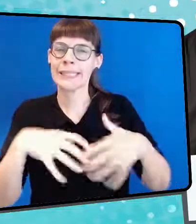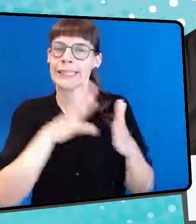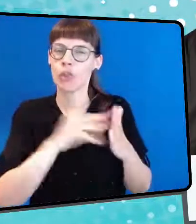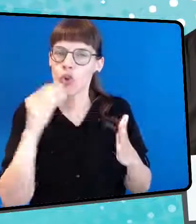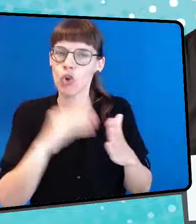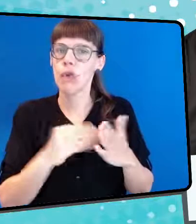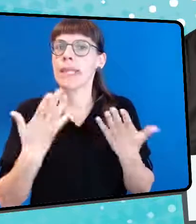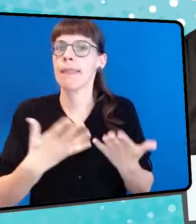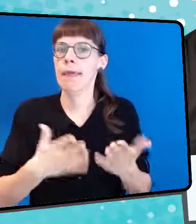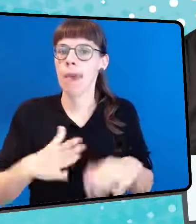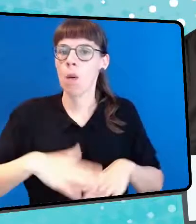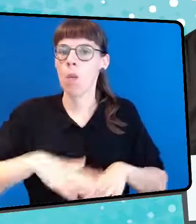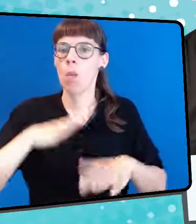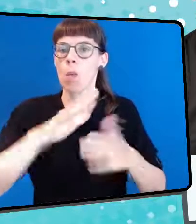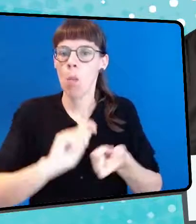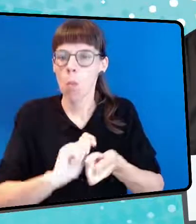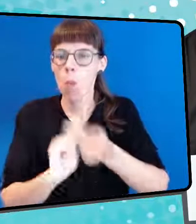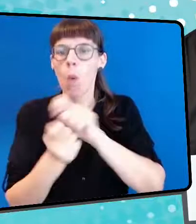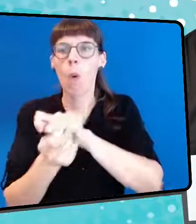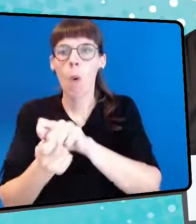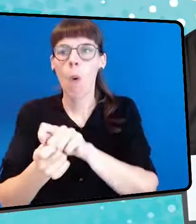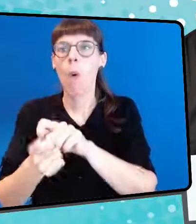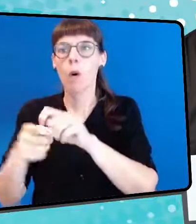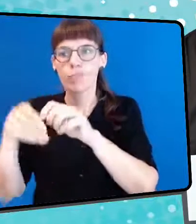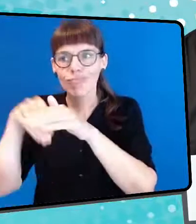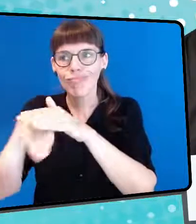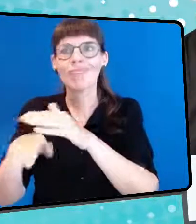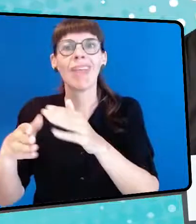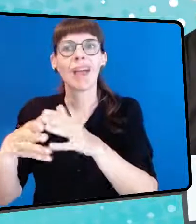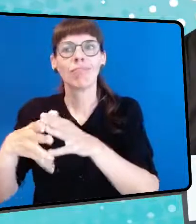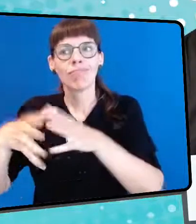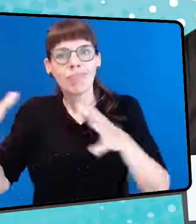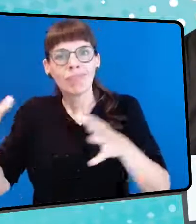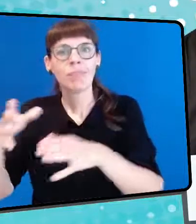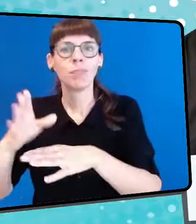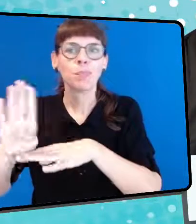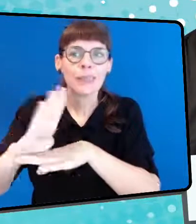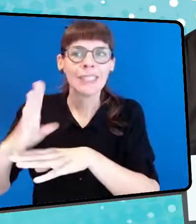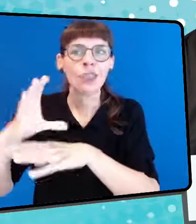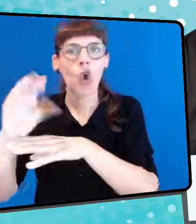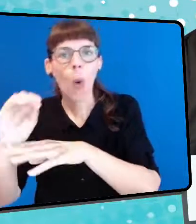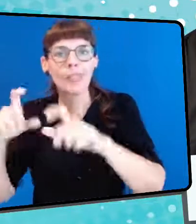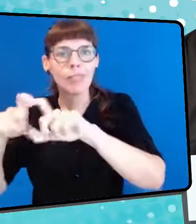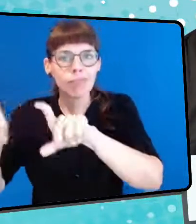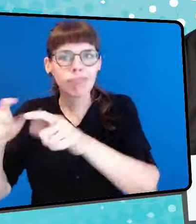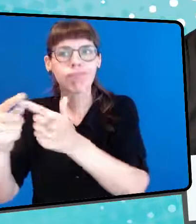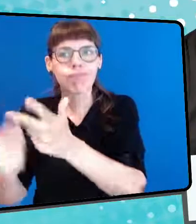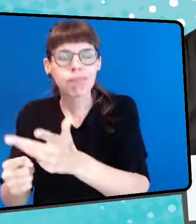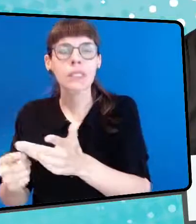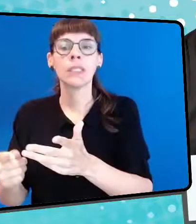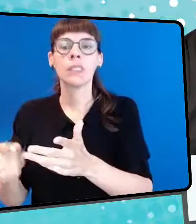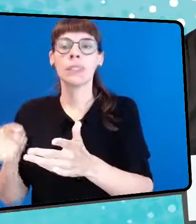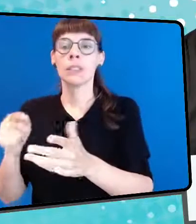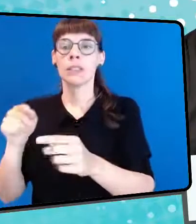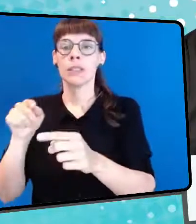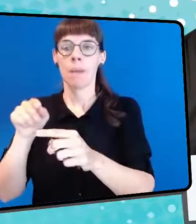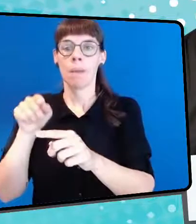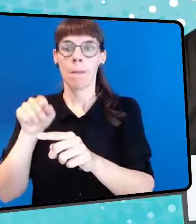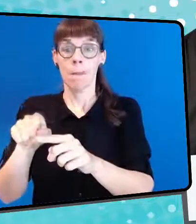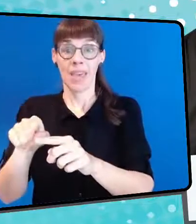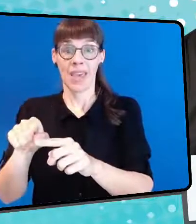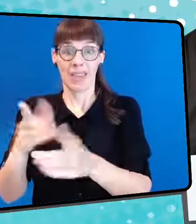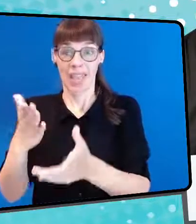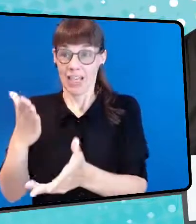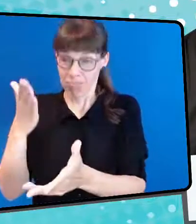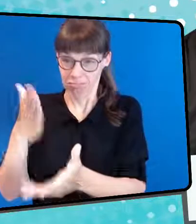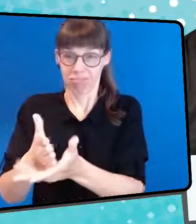in enterprises and business situations. That production level ready code and system